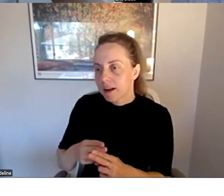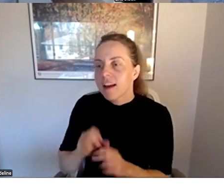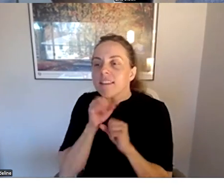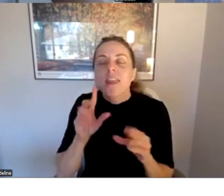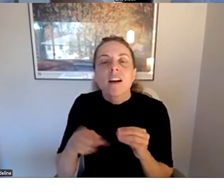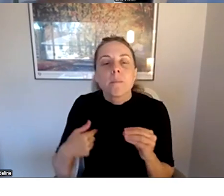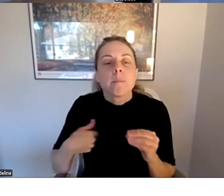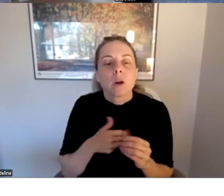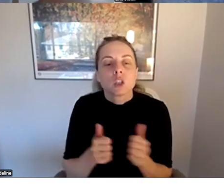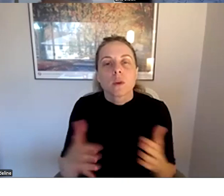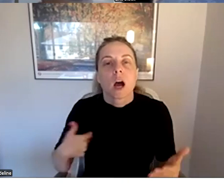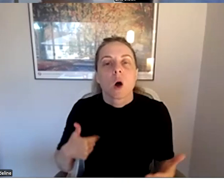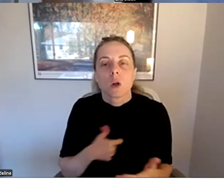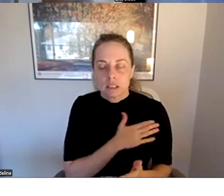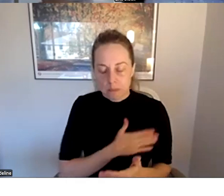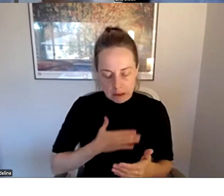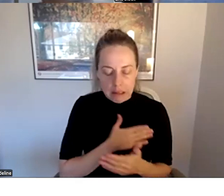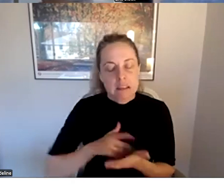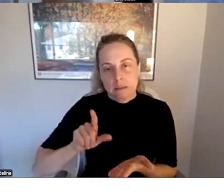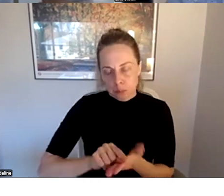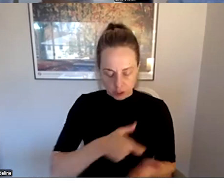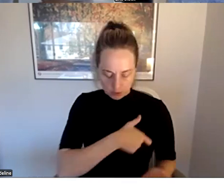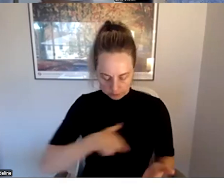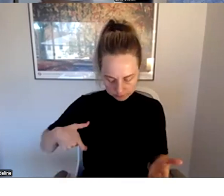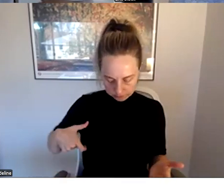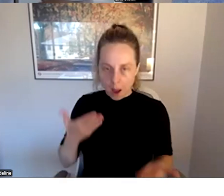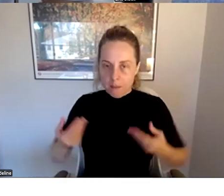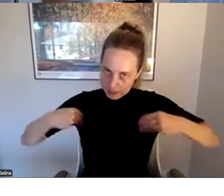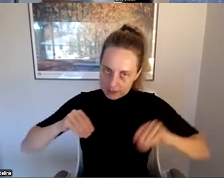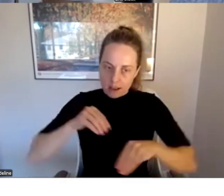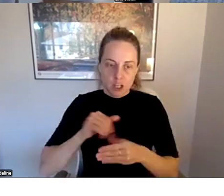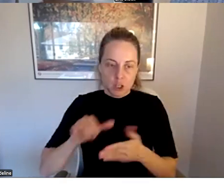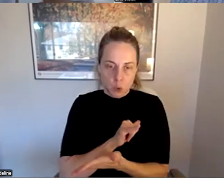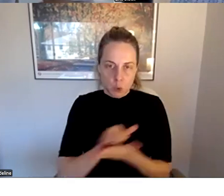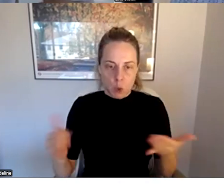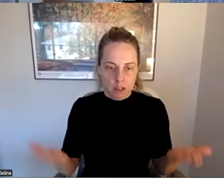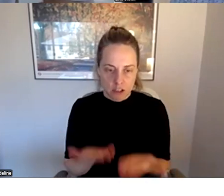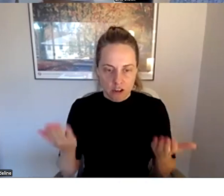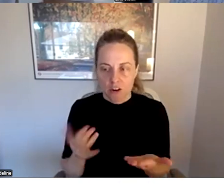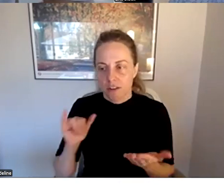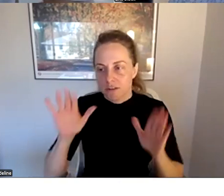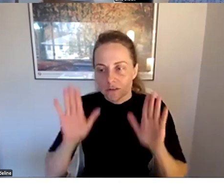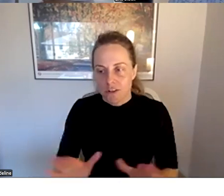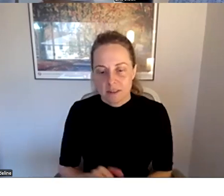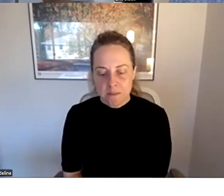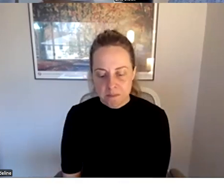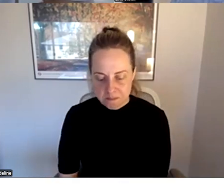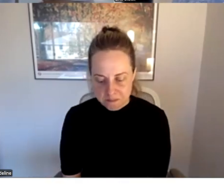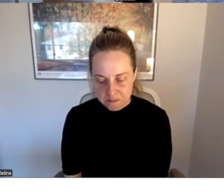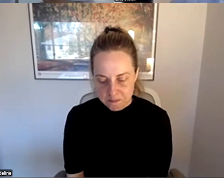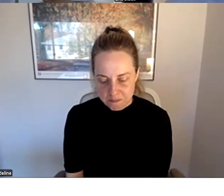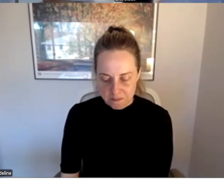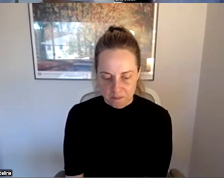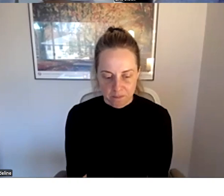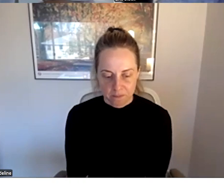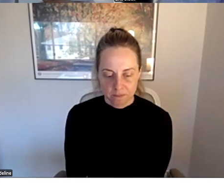So I'm gonna go get that printed, and I might be selling those on the streets of New York here. That is awesome. I think that,